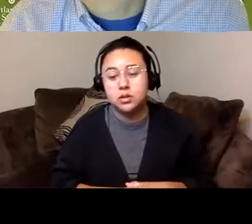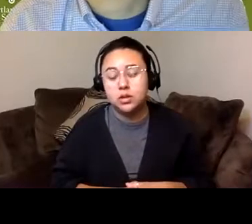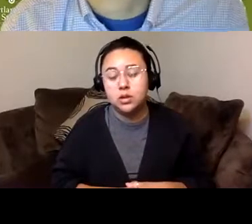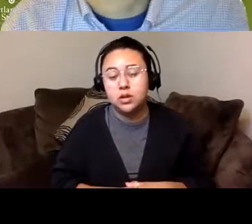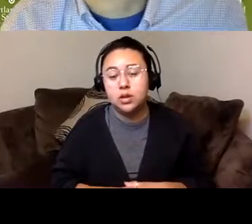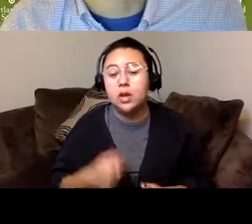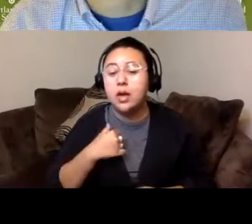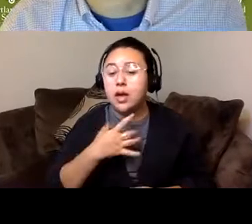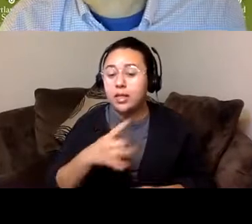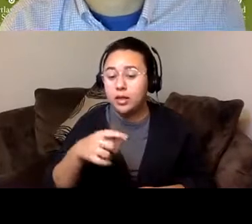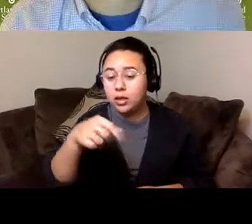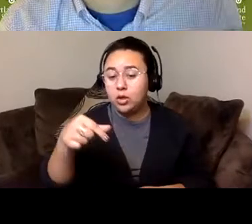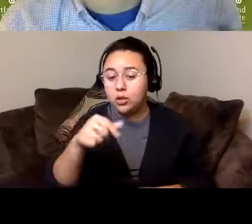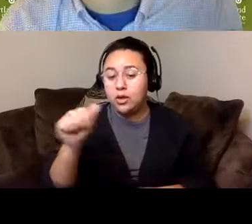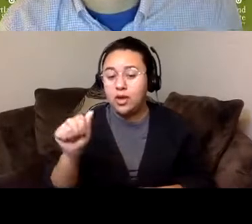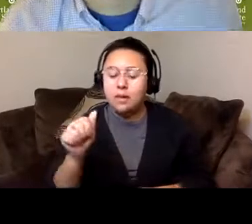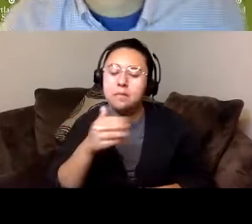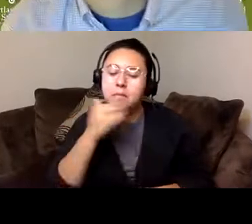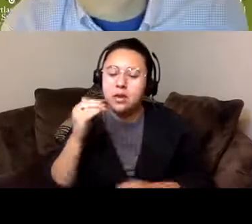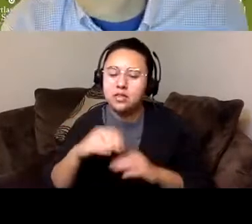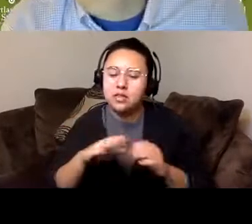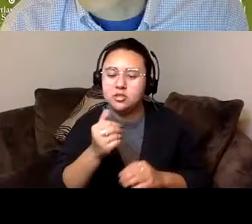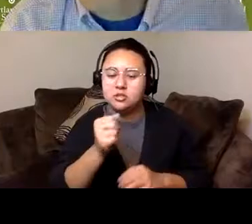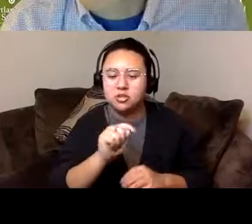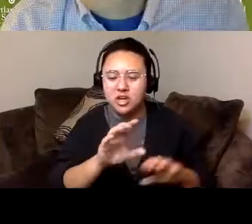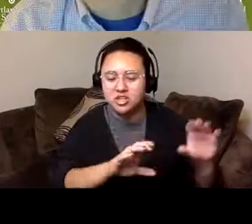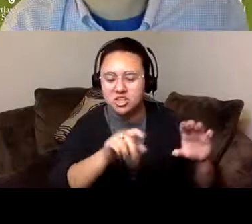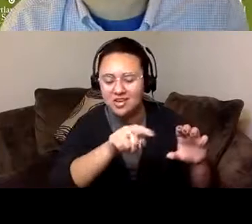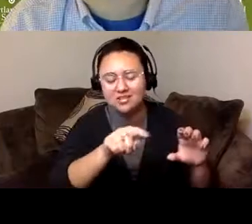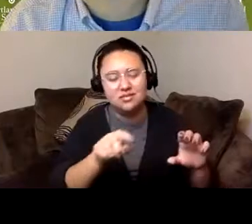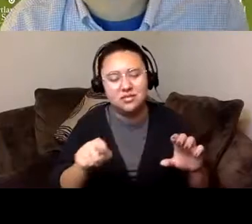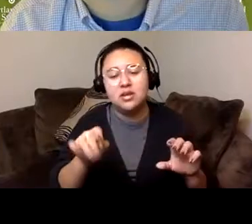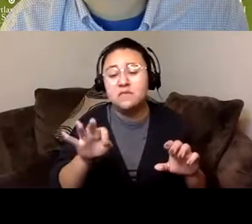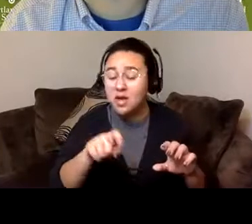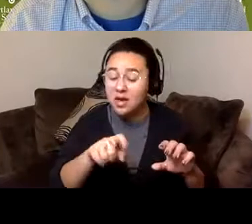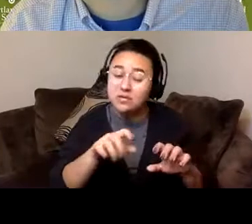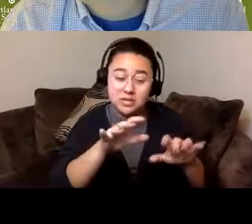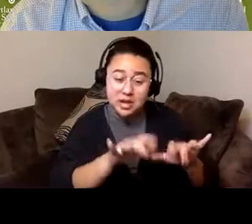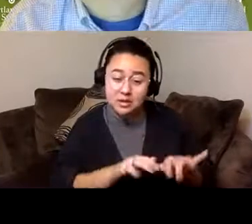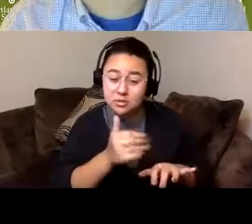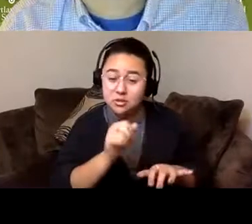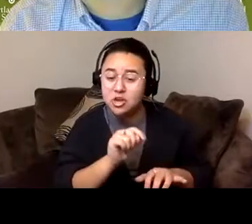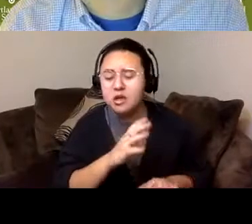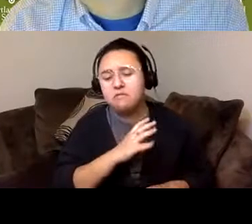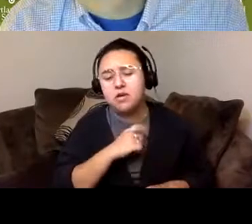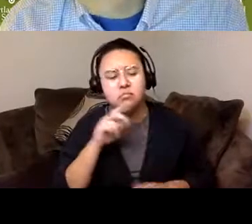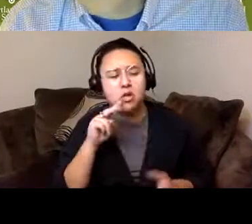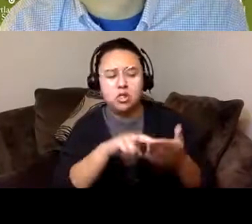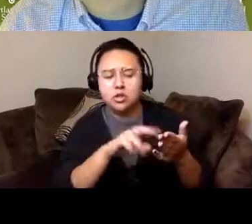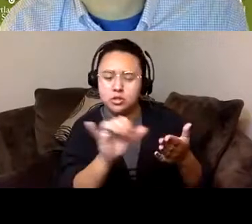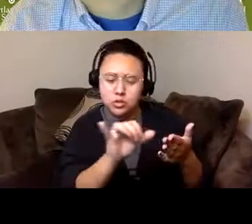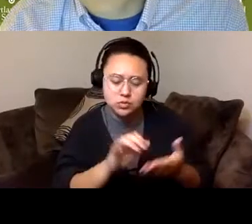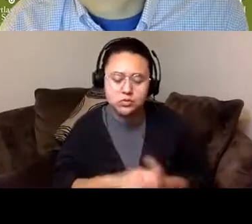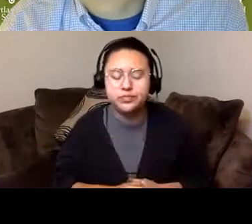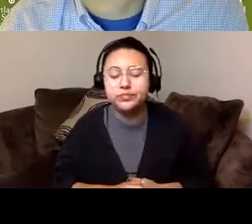I like the Q&A better than the chat, but if that's where you need to put the question, I'll also be looking at that too. So let's